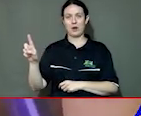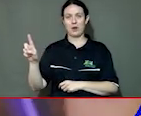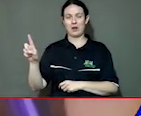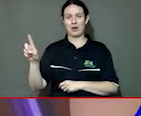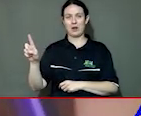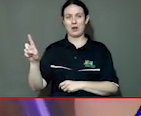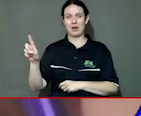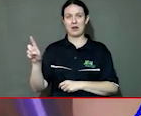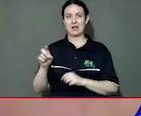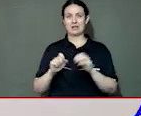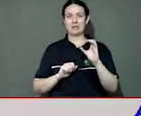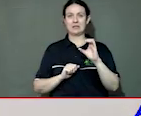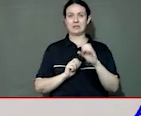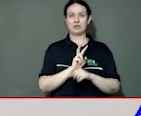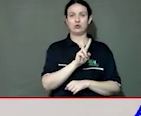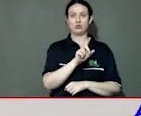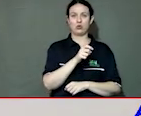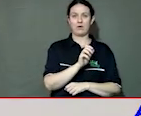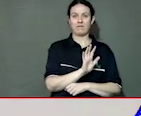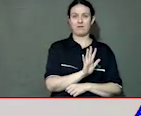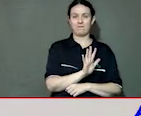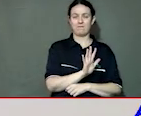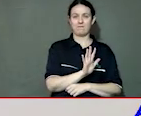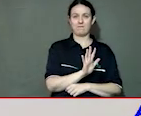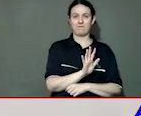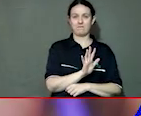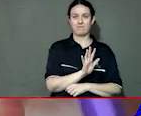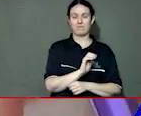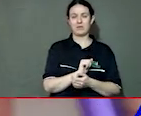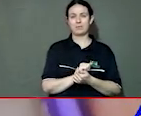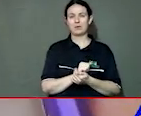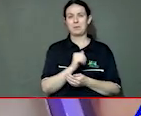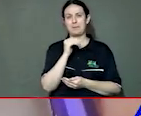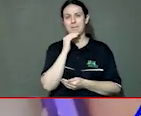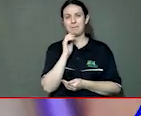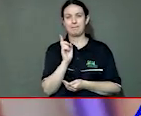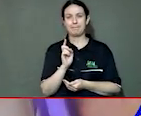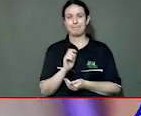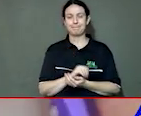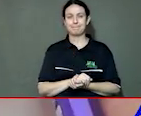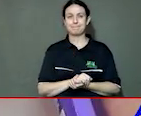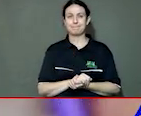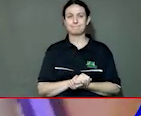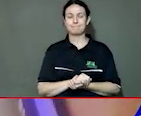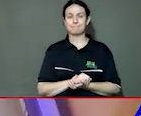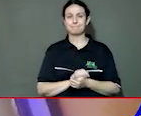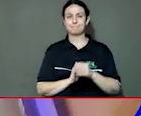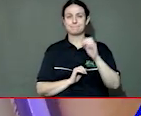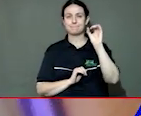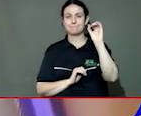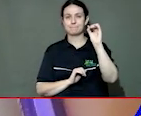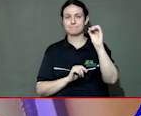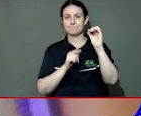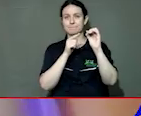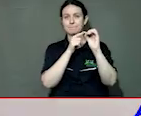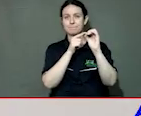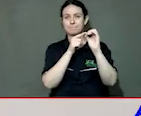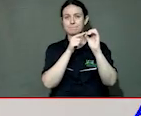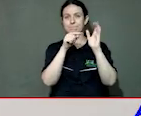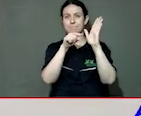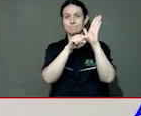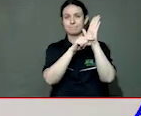and carbon 2,5. So that means that the oxygen will be